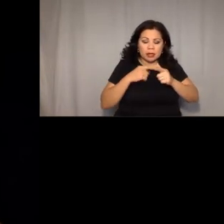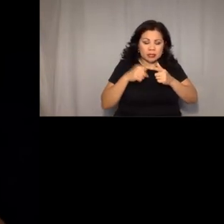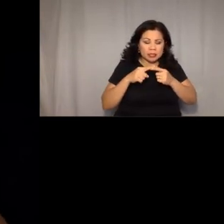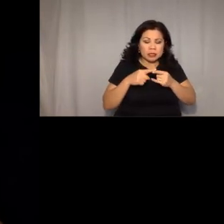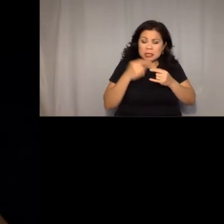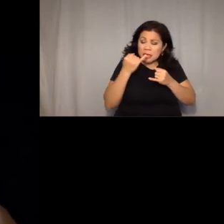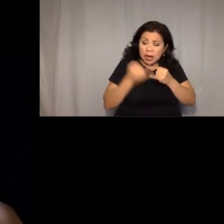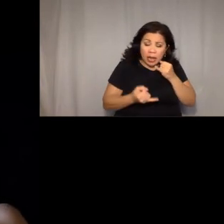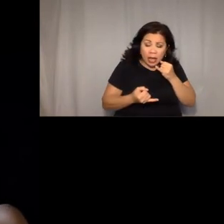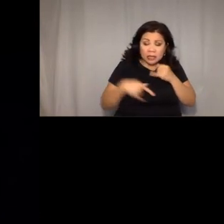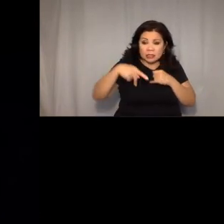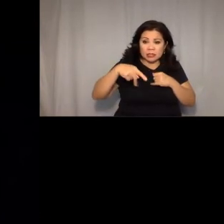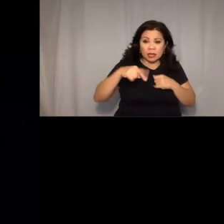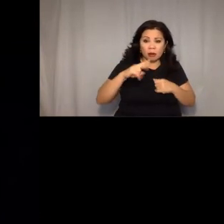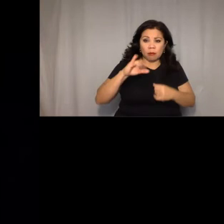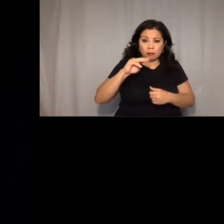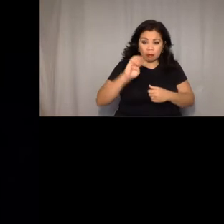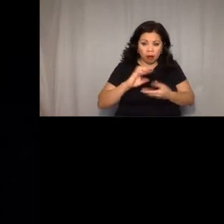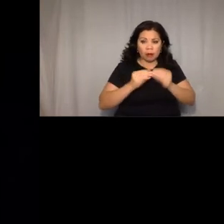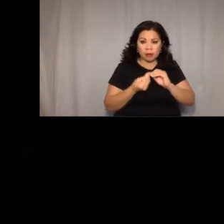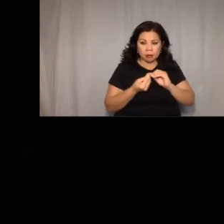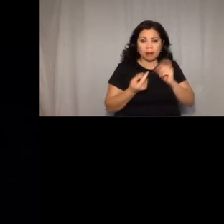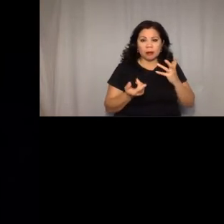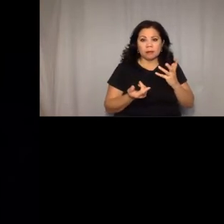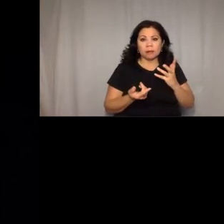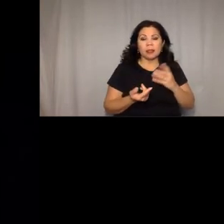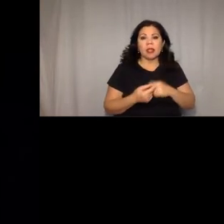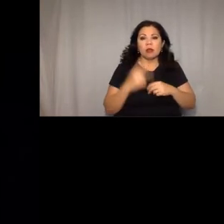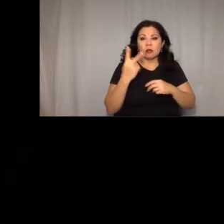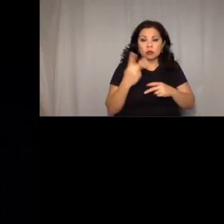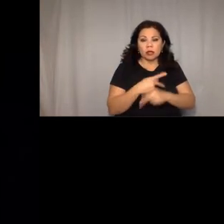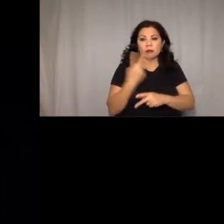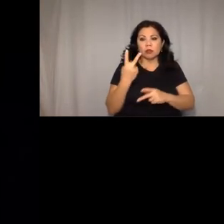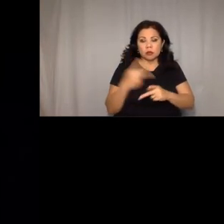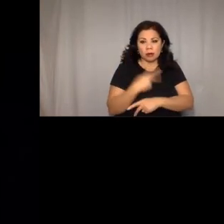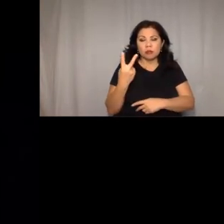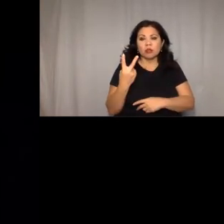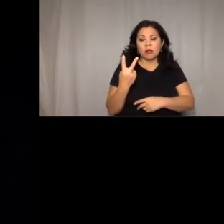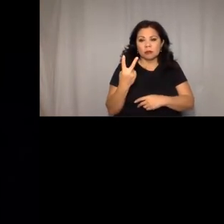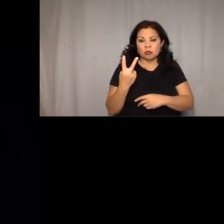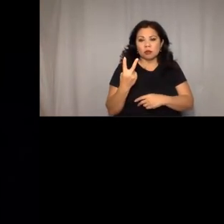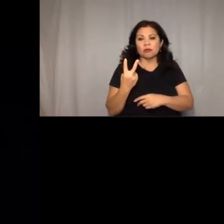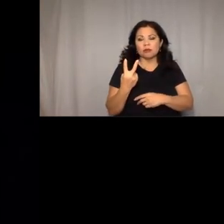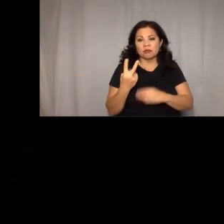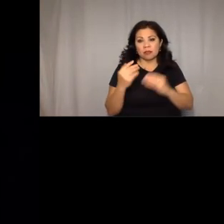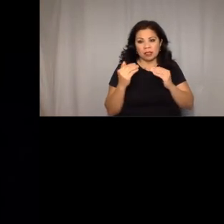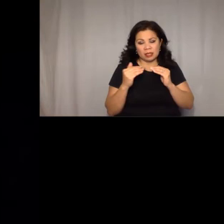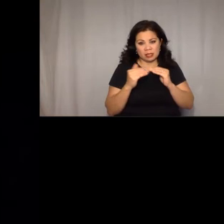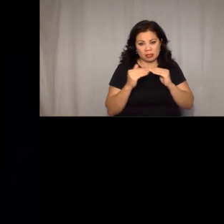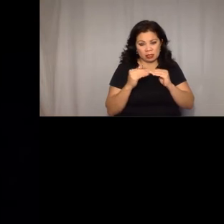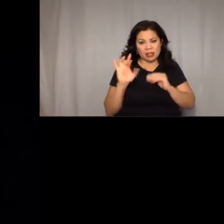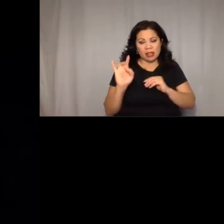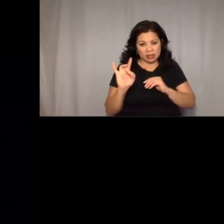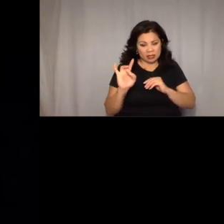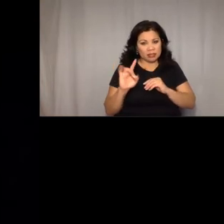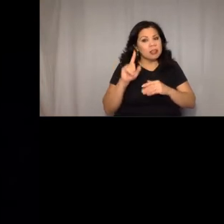so 1, 2, 3. When I multiply those, I should get back 8. Always check your work. 2 times 2 is 4, times 2